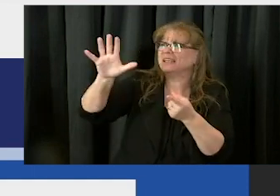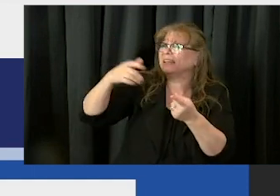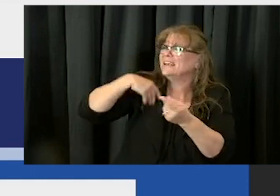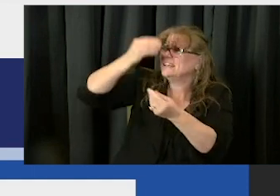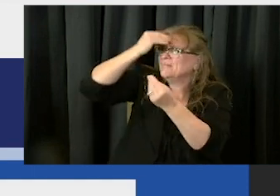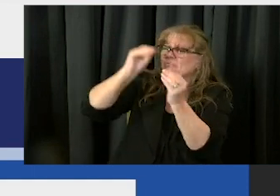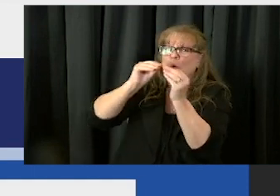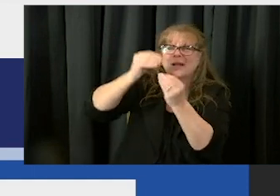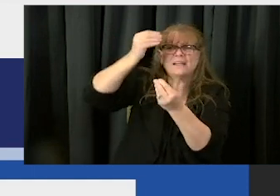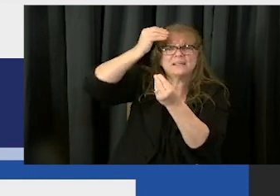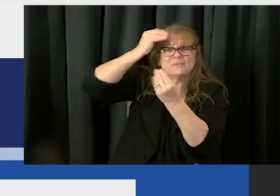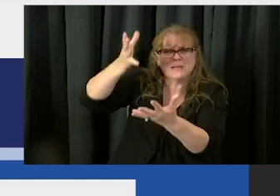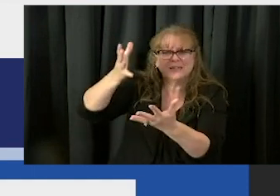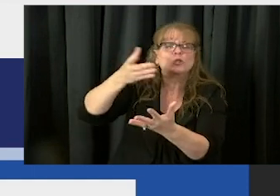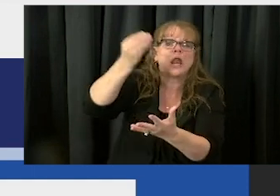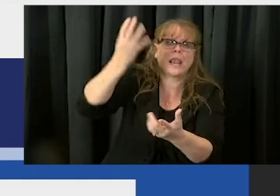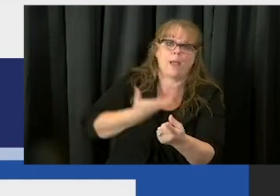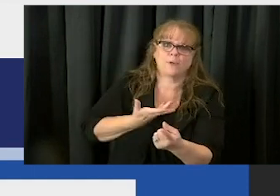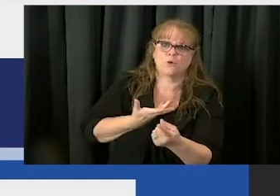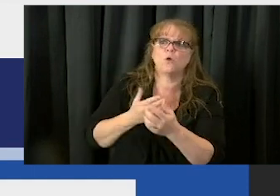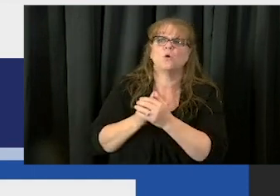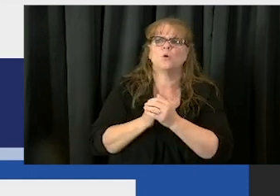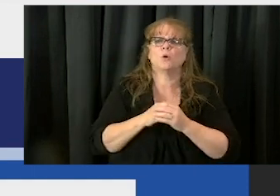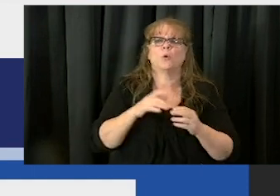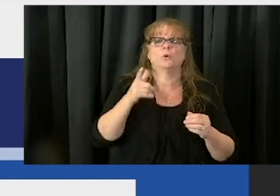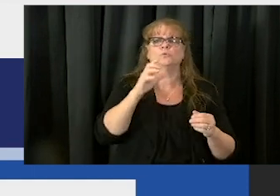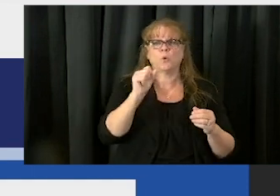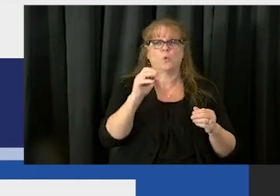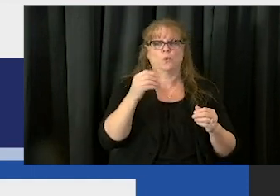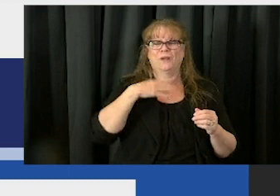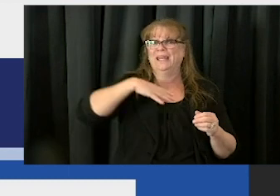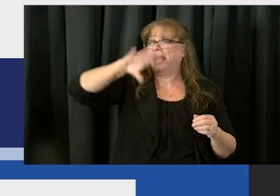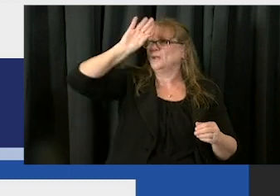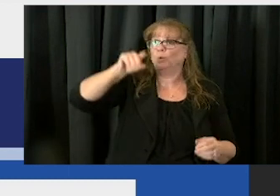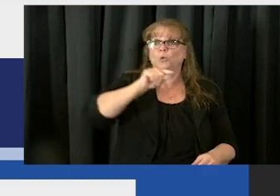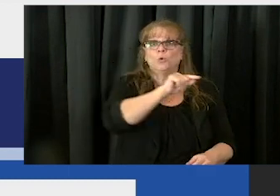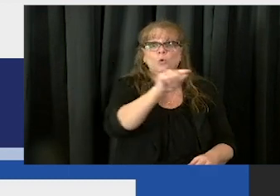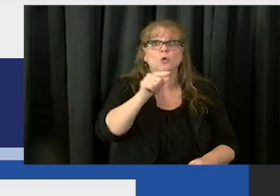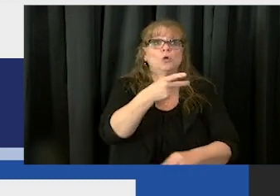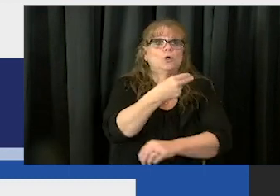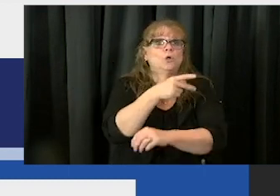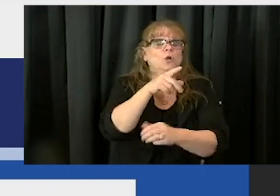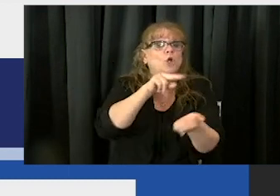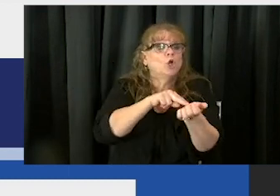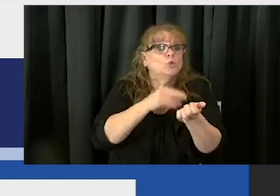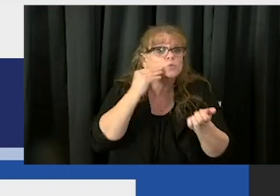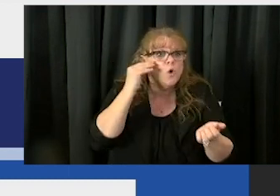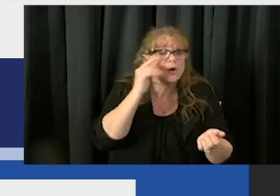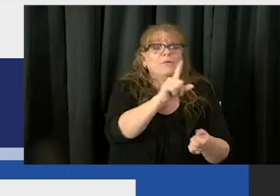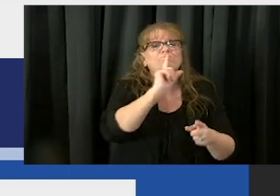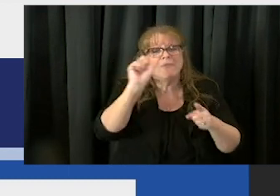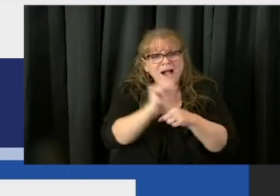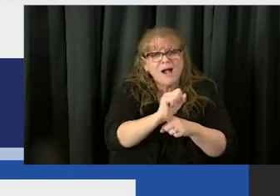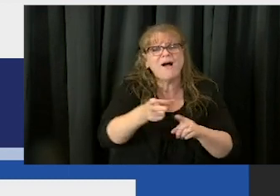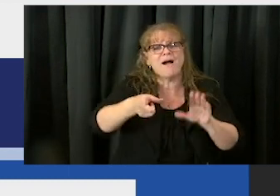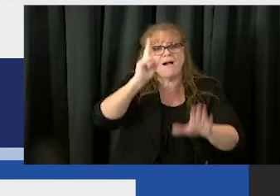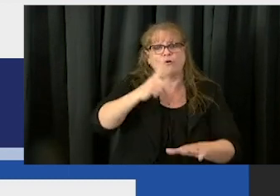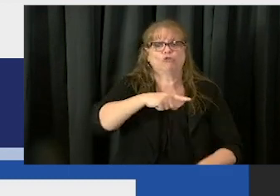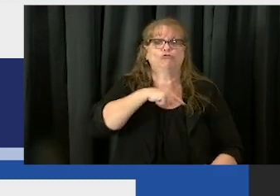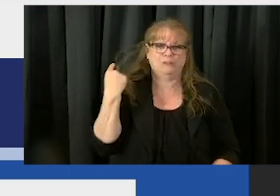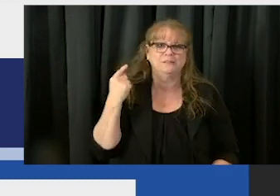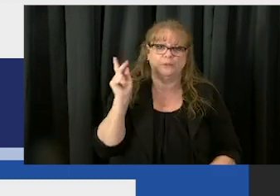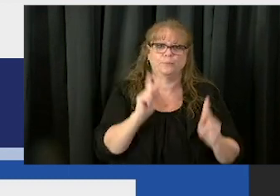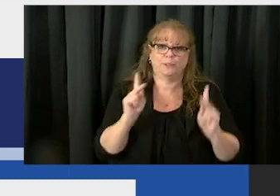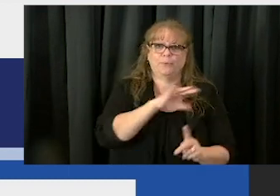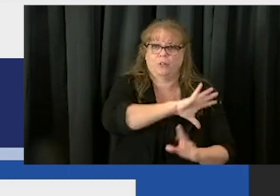nursing homes. Walgreens estimates that they will have completed administering the first dose in the nursing homes and skilled living facilities